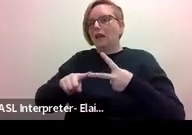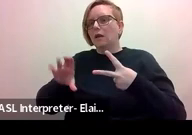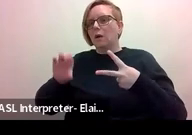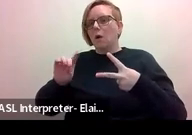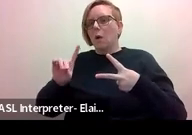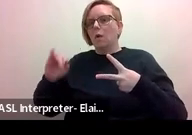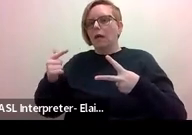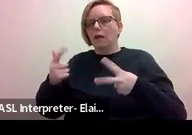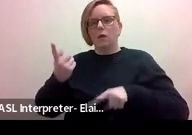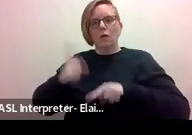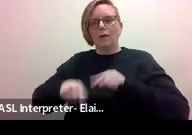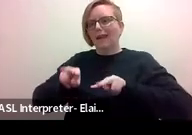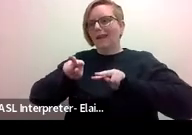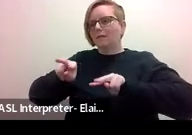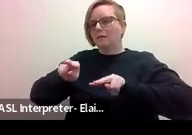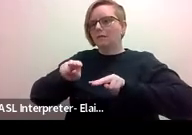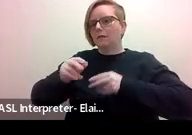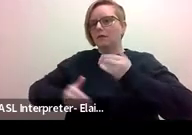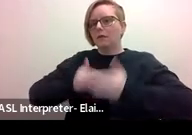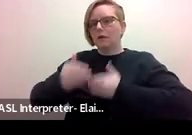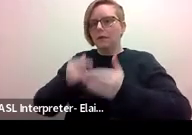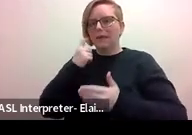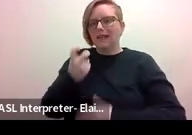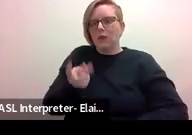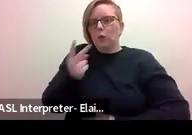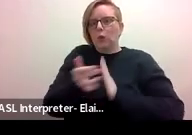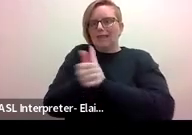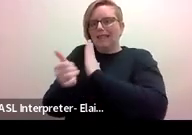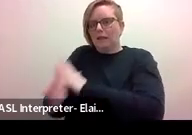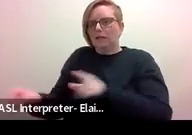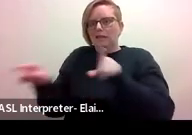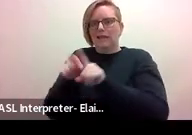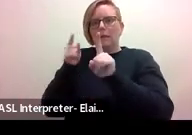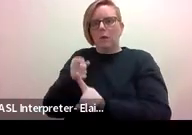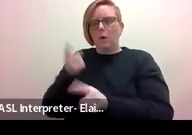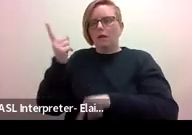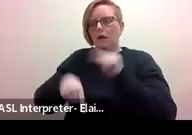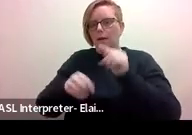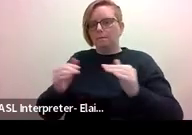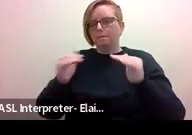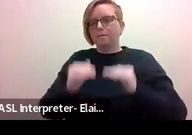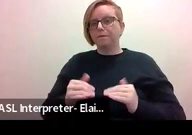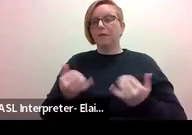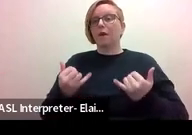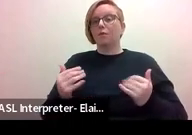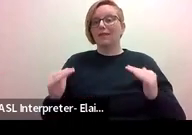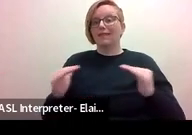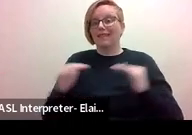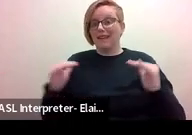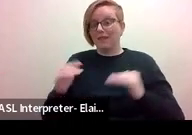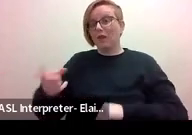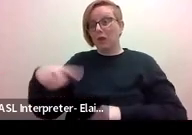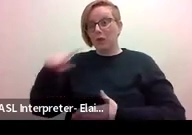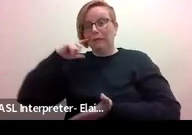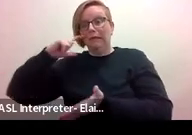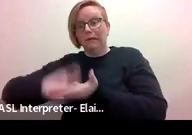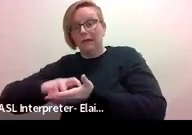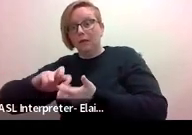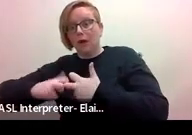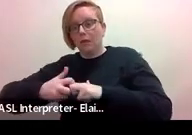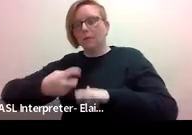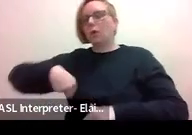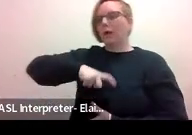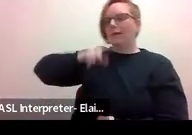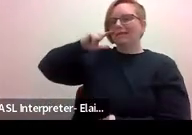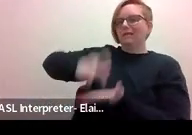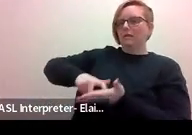that. Present levels. Several of you identified this as an issue. We've identified it as something we need to do a better job